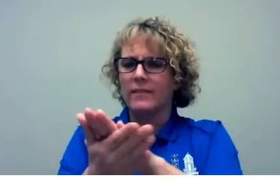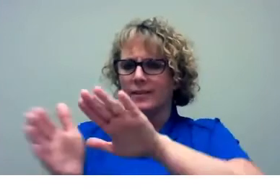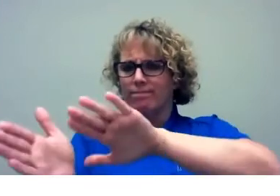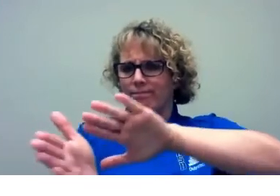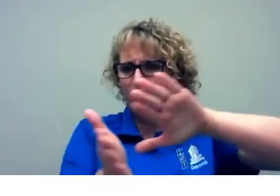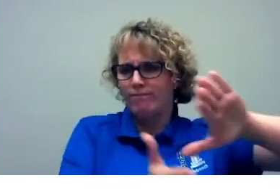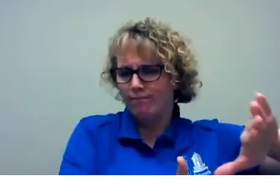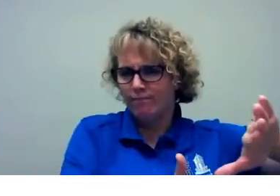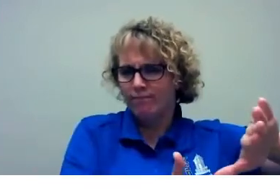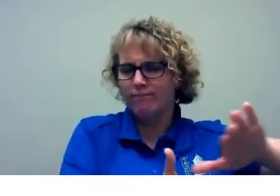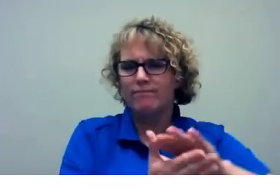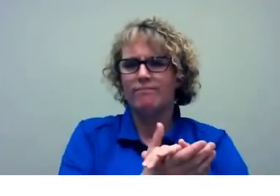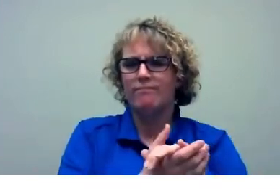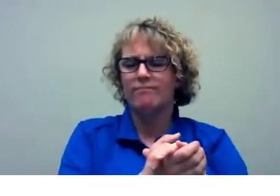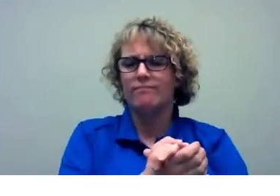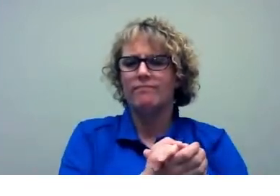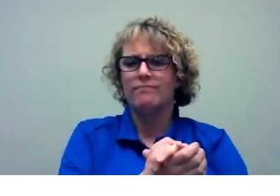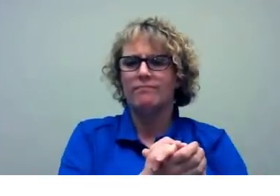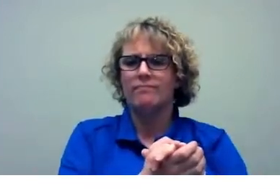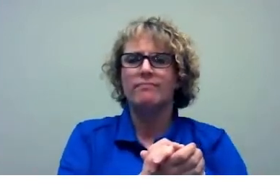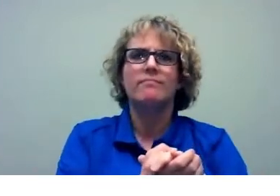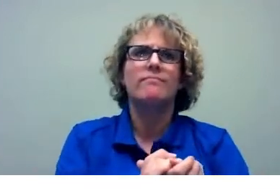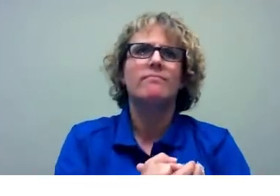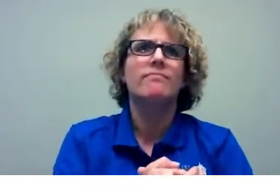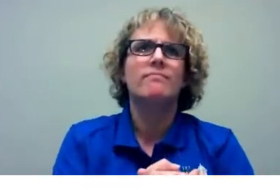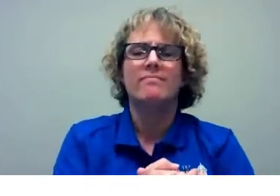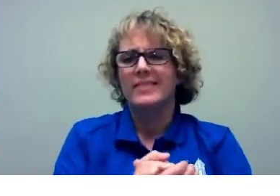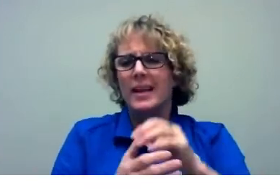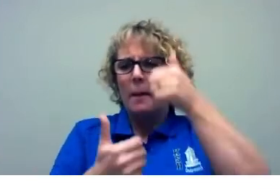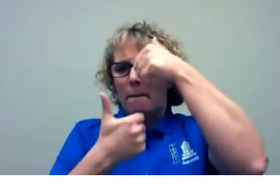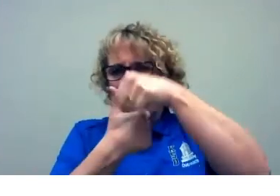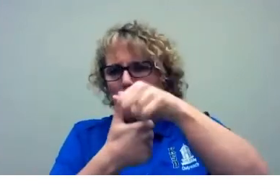Keep your values and your beliefs to the side.